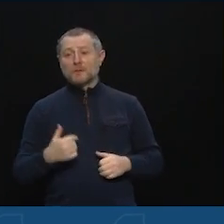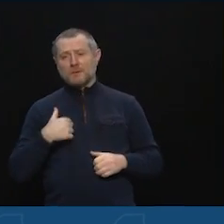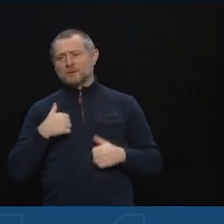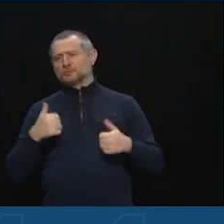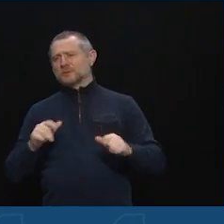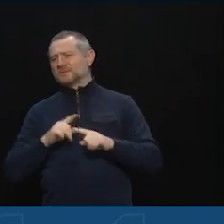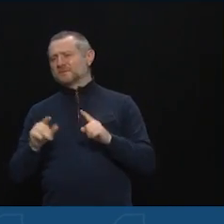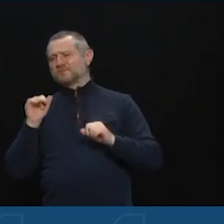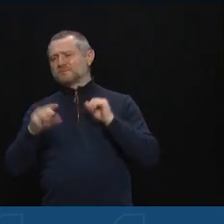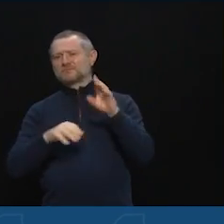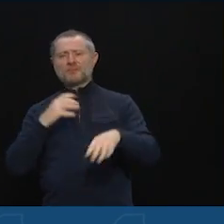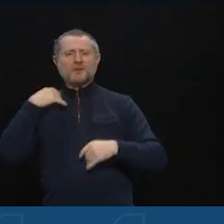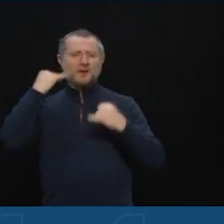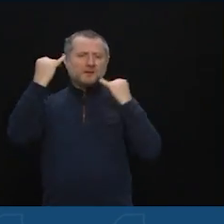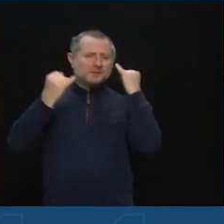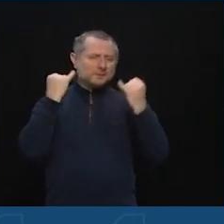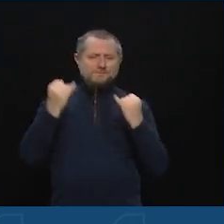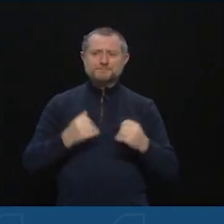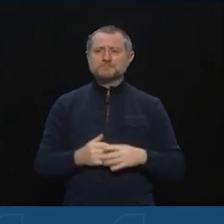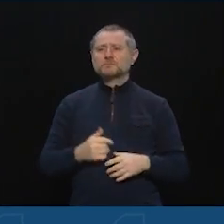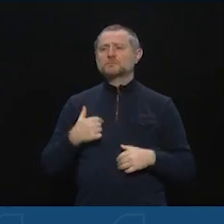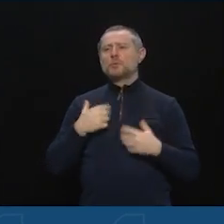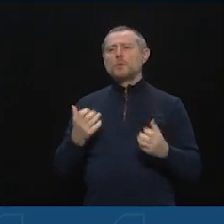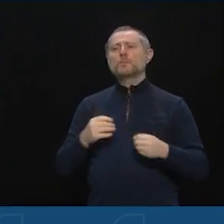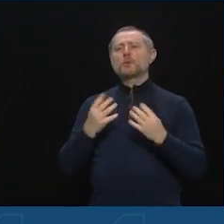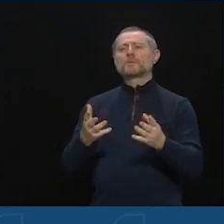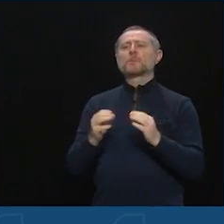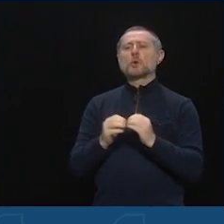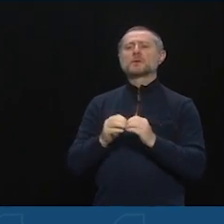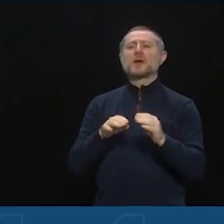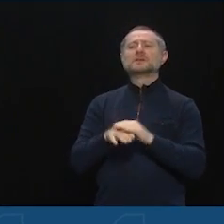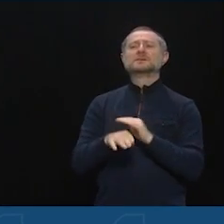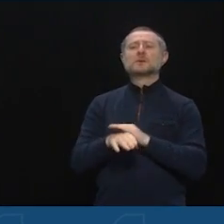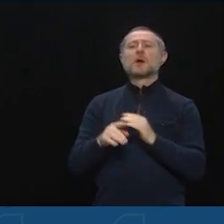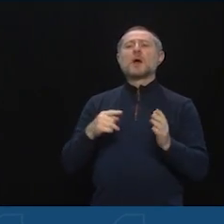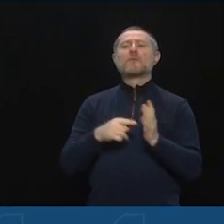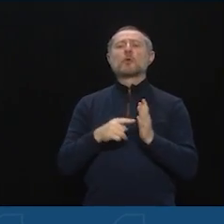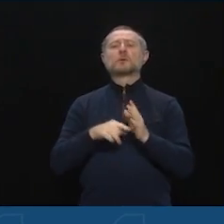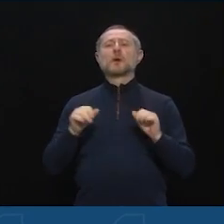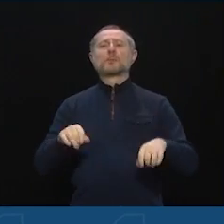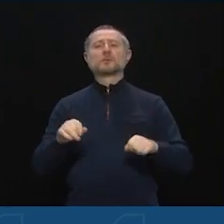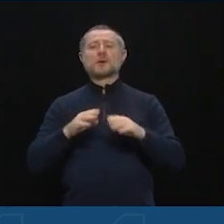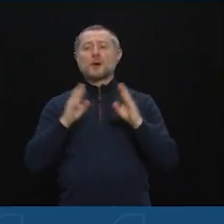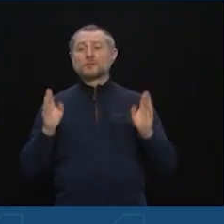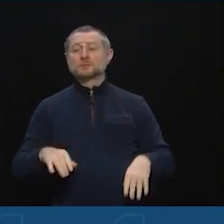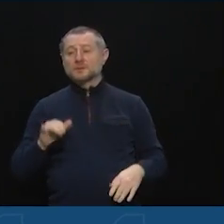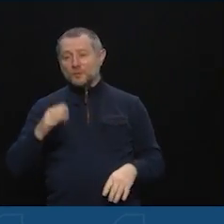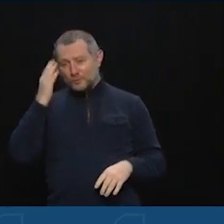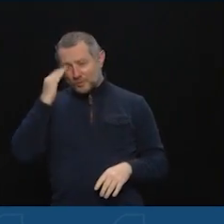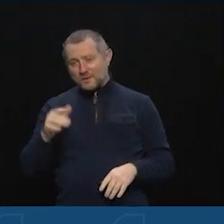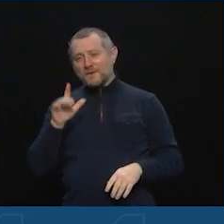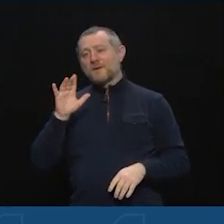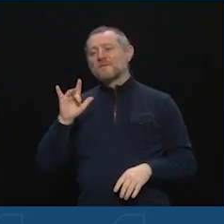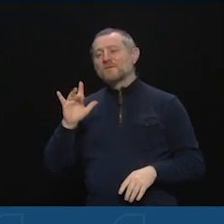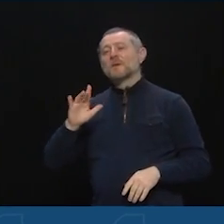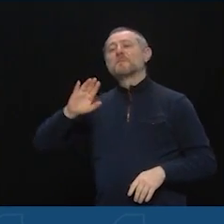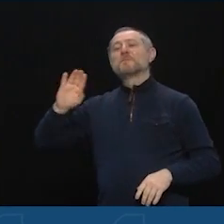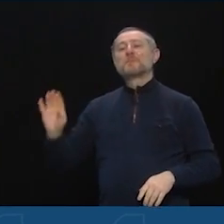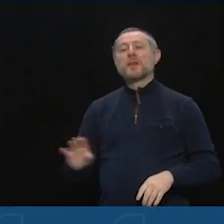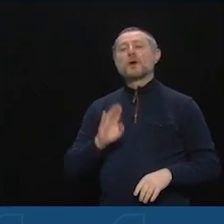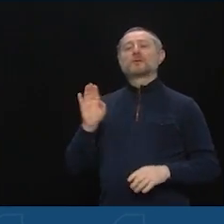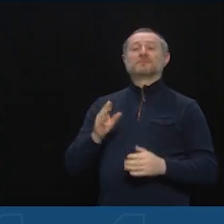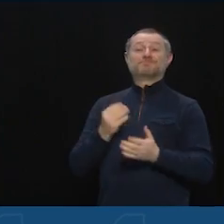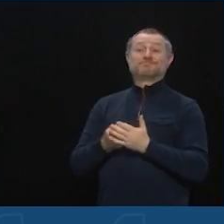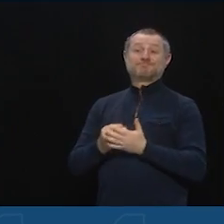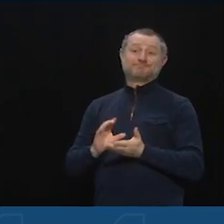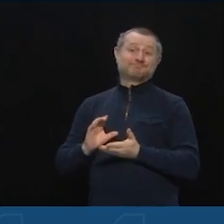still believe in creating more access to affordable housing, which is why I have $25 billion on the table that I'll be talking to the legislature about. So I